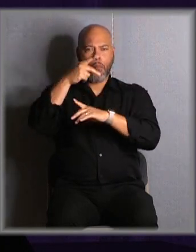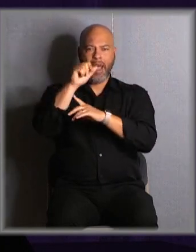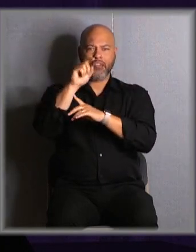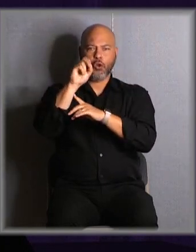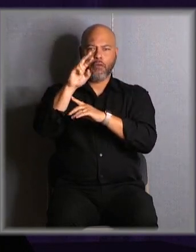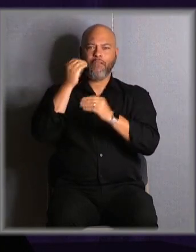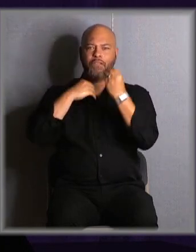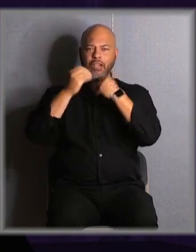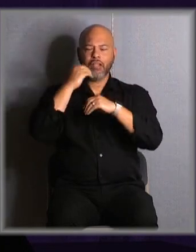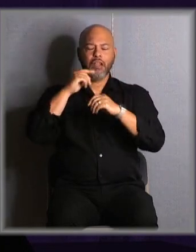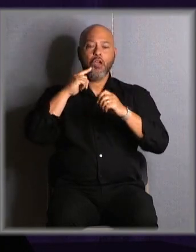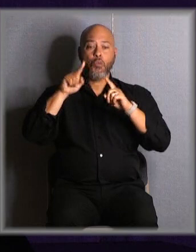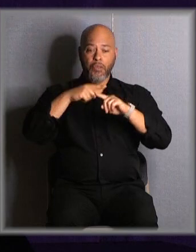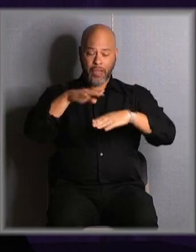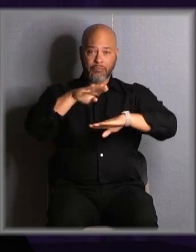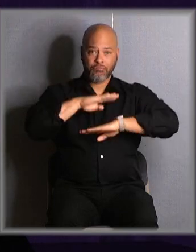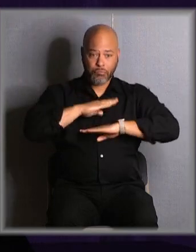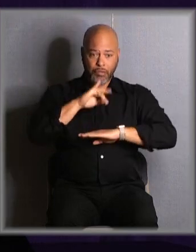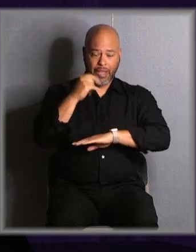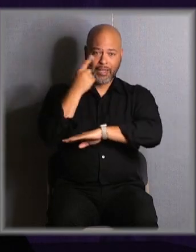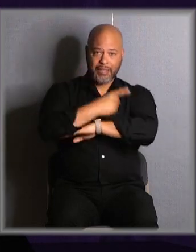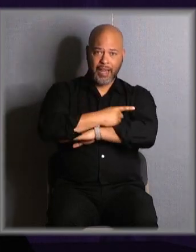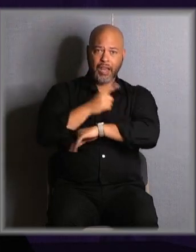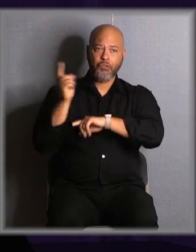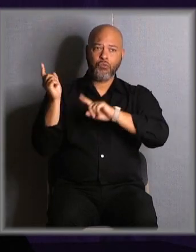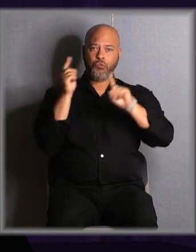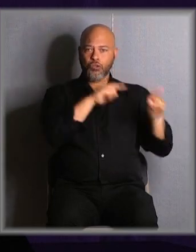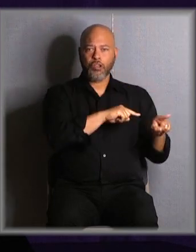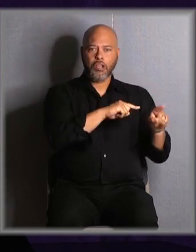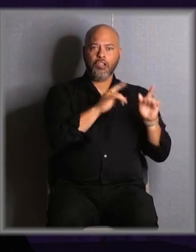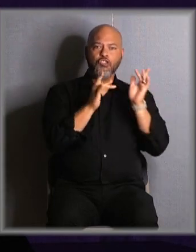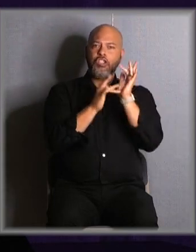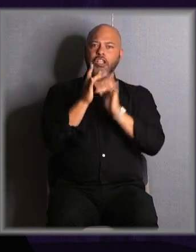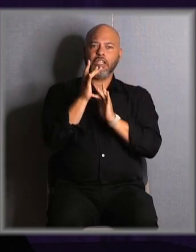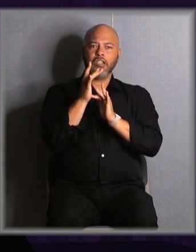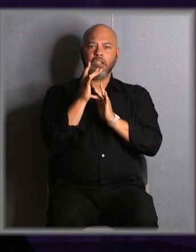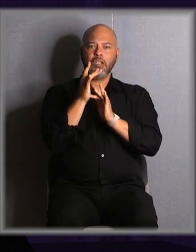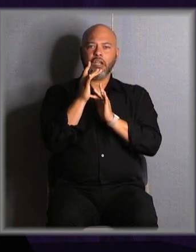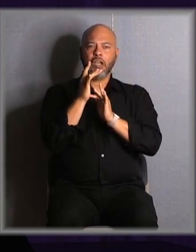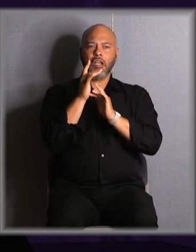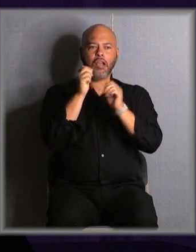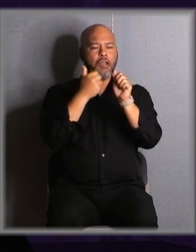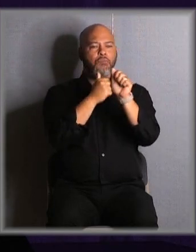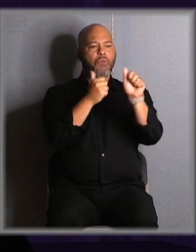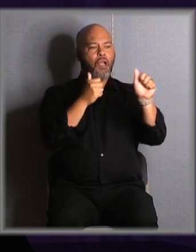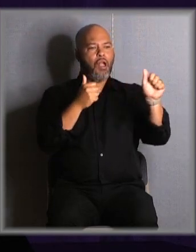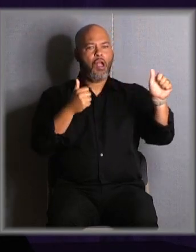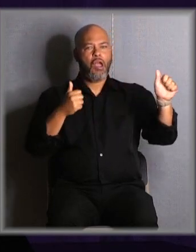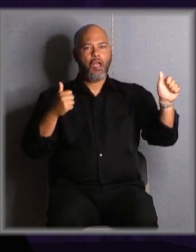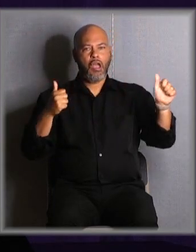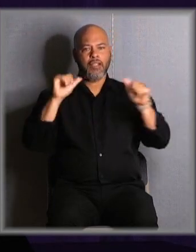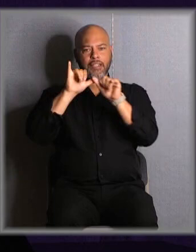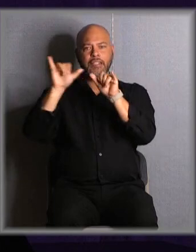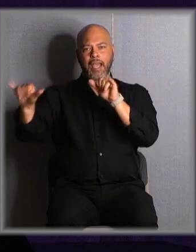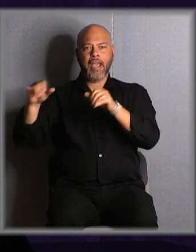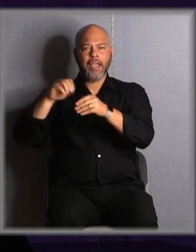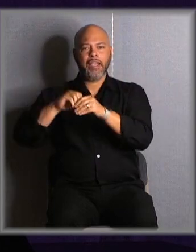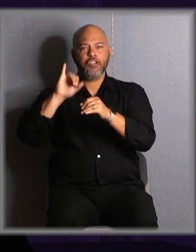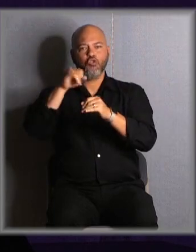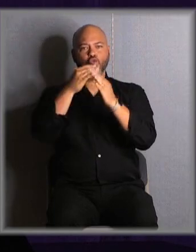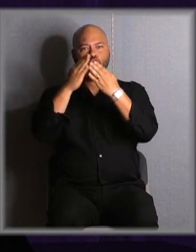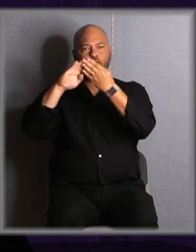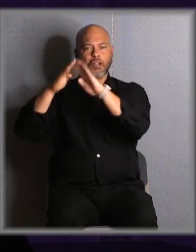And when they had fulfilled the days that they returned, the child Jesus tarried behind in Jerusalem.